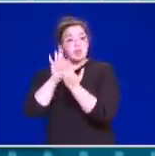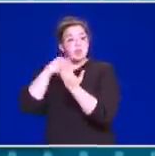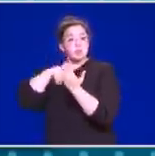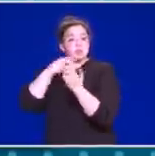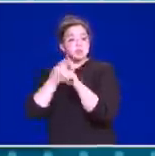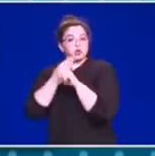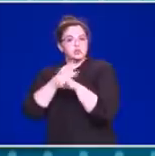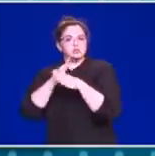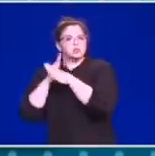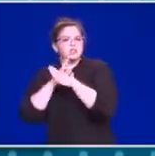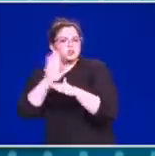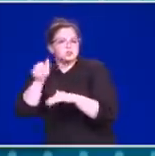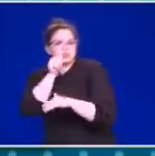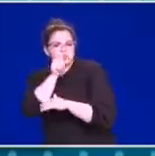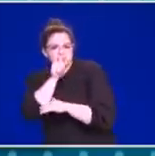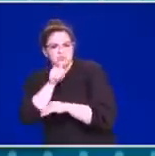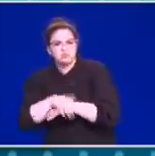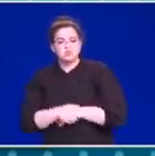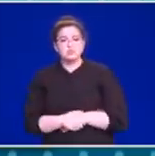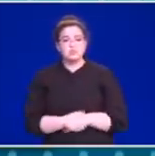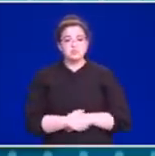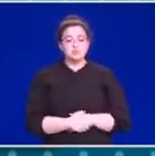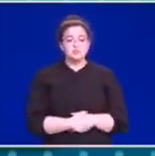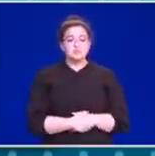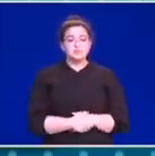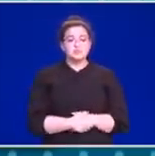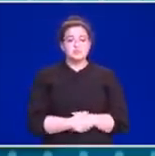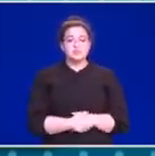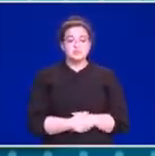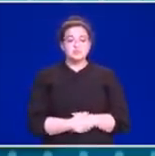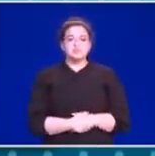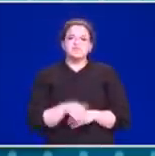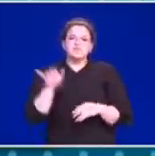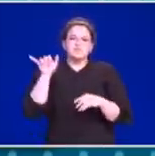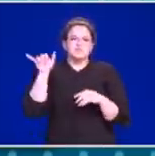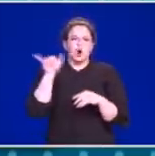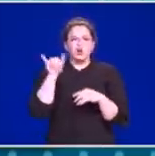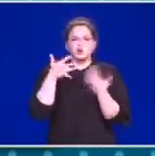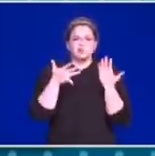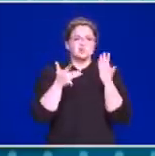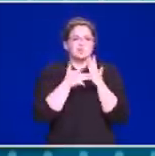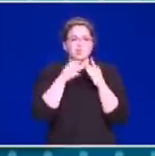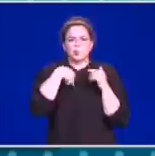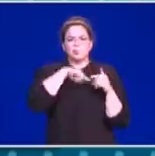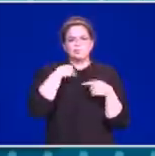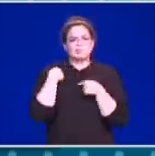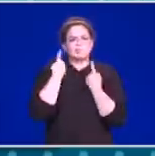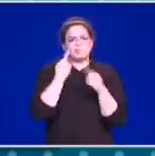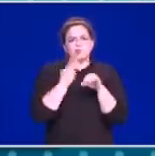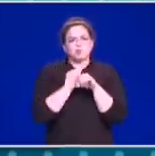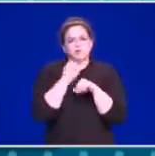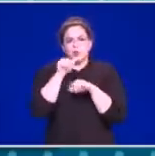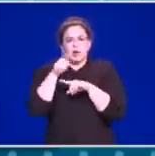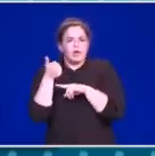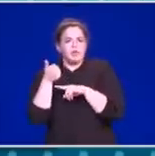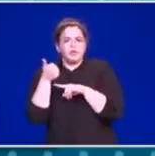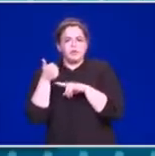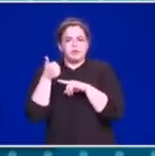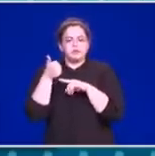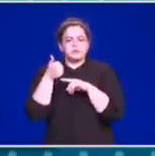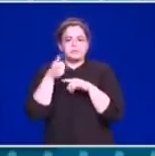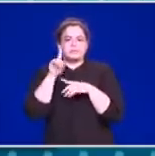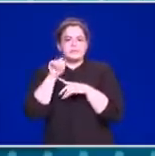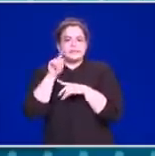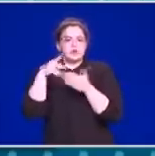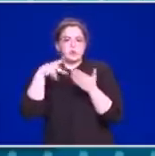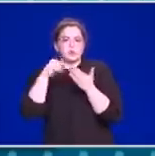the confidentiality of our responded data for the 2020 census. It's also a technique that we've used for several other census data